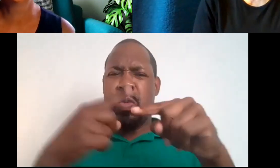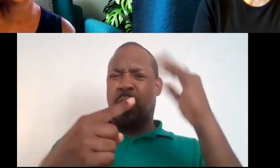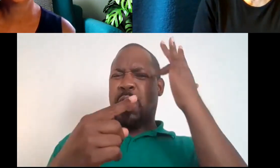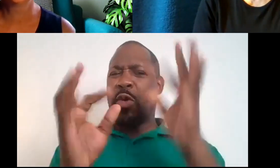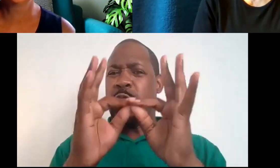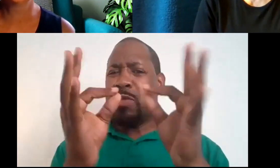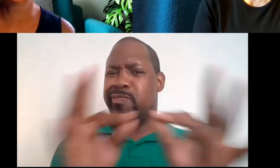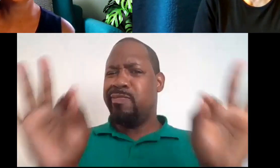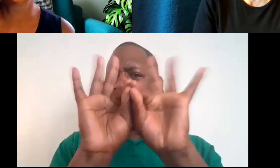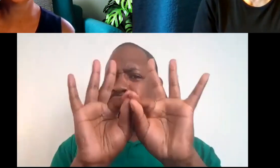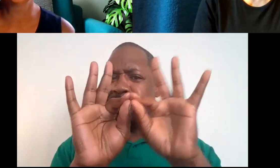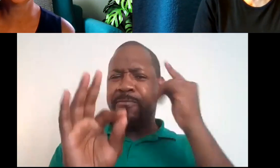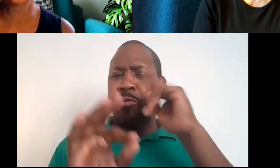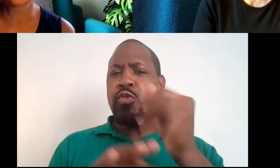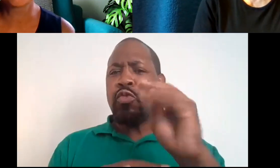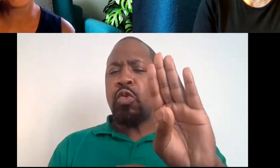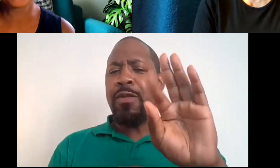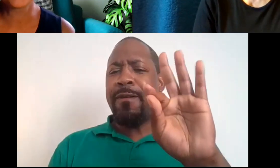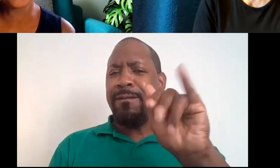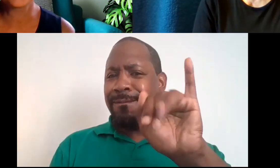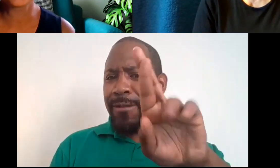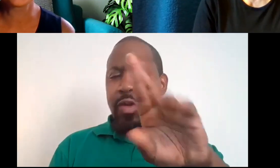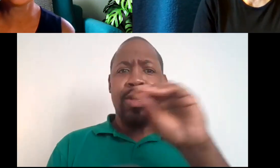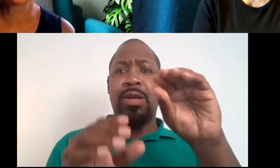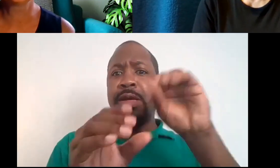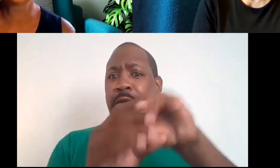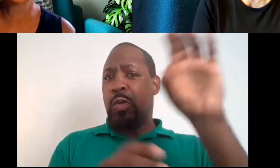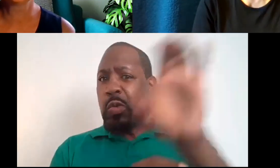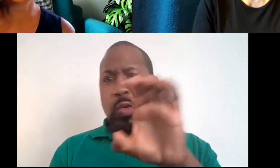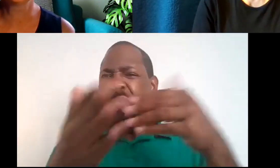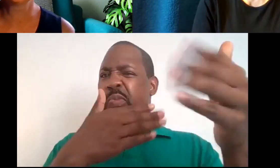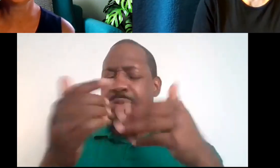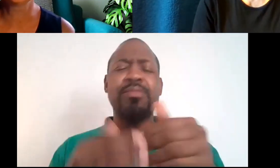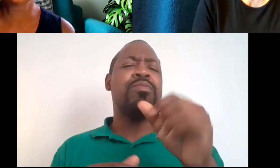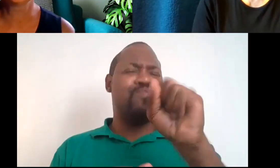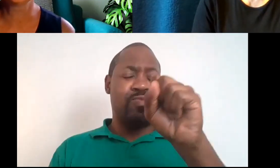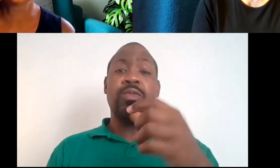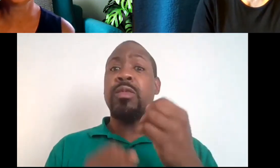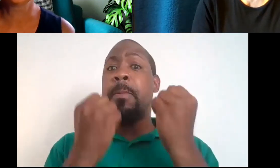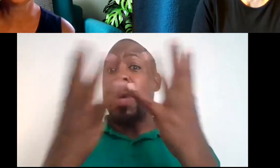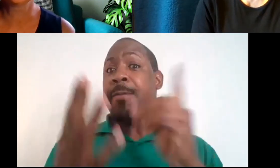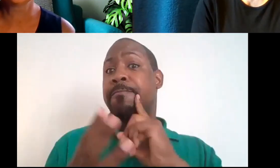So if you want to go and why you want to need an interpreter for a job fair,